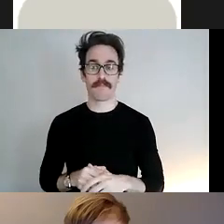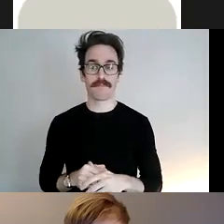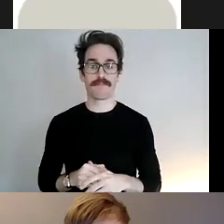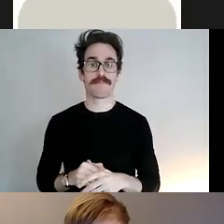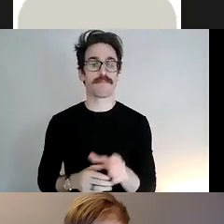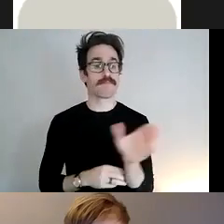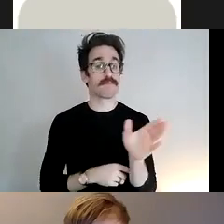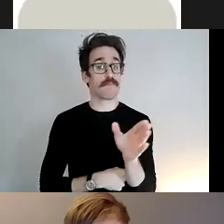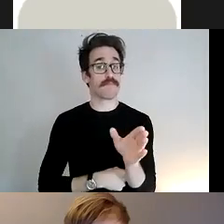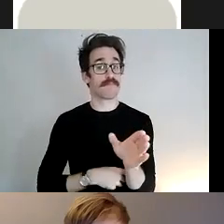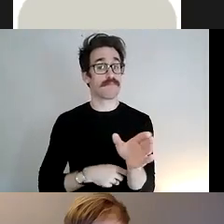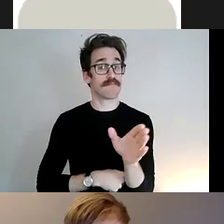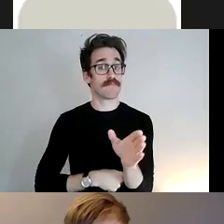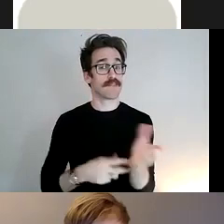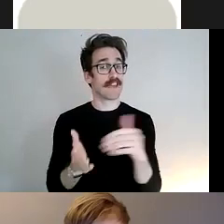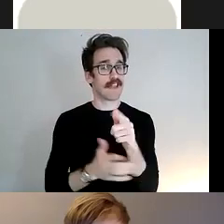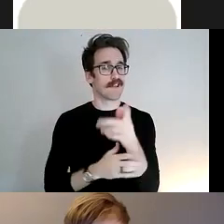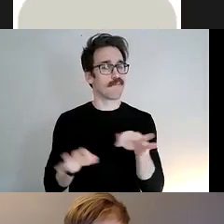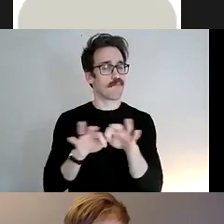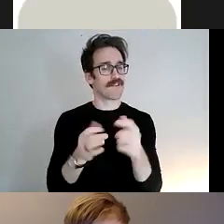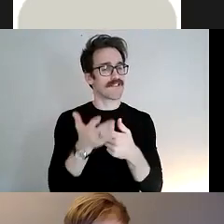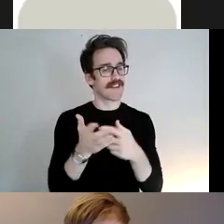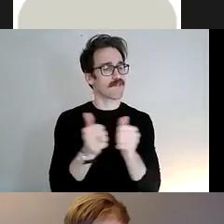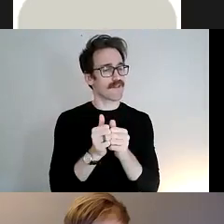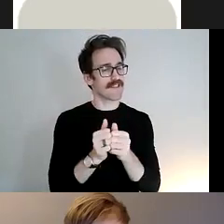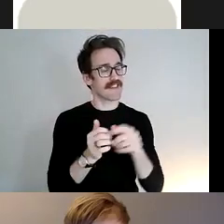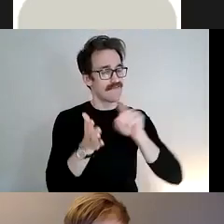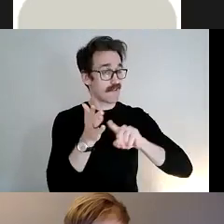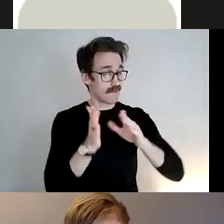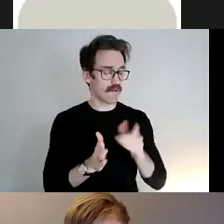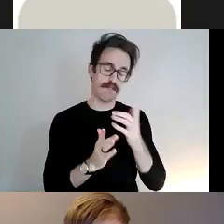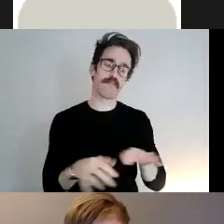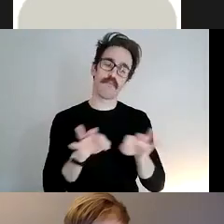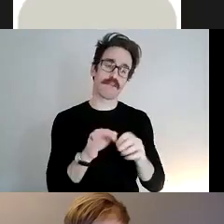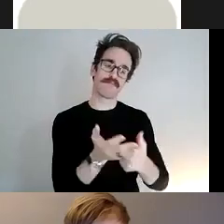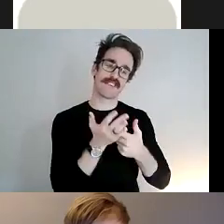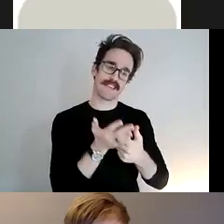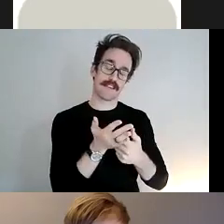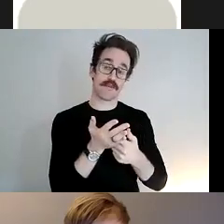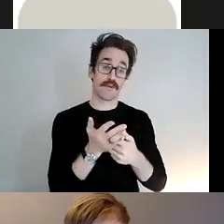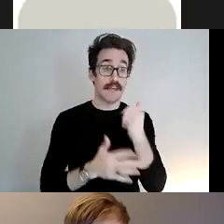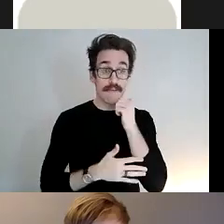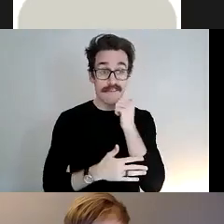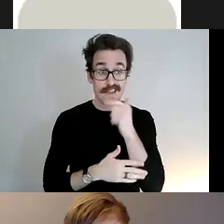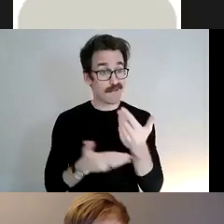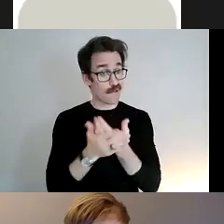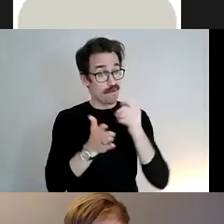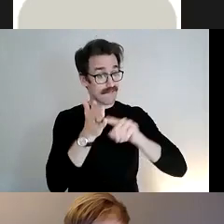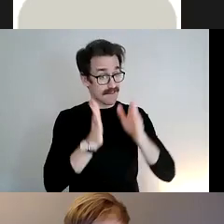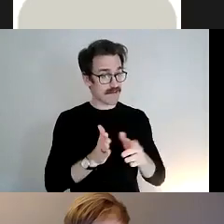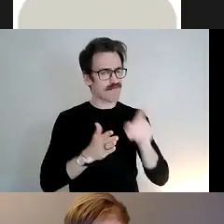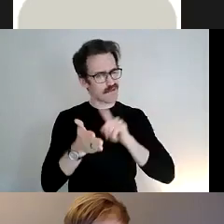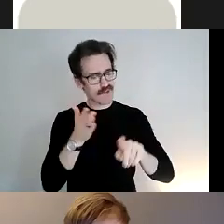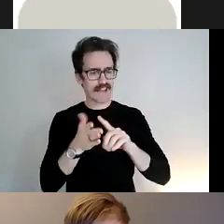So again, having a conversation with the investigator when you call in is important. So every day, a different investigator is assigned to check the messages,